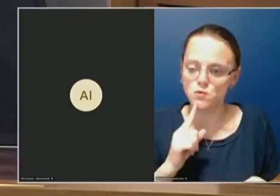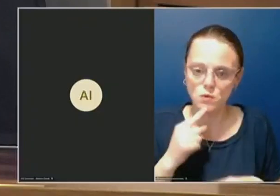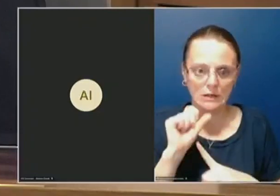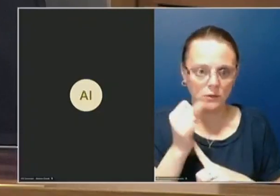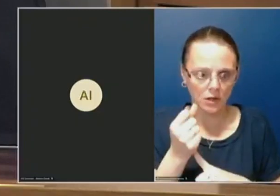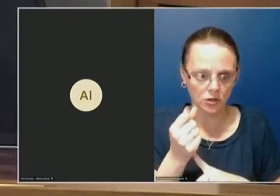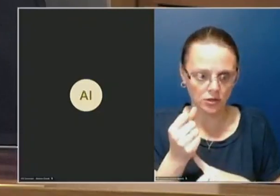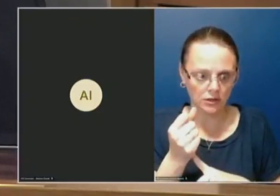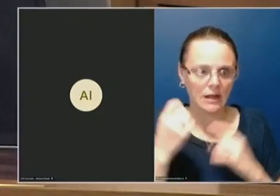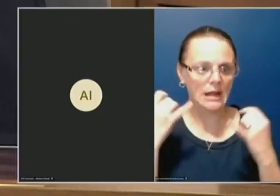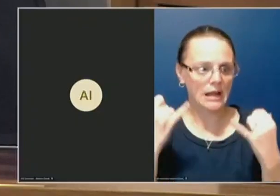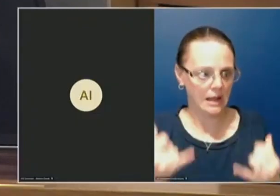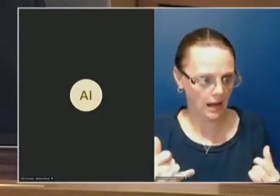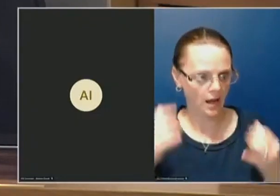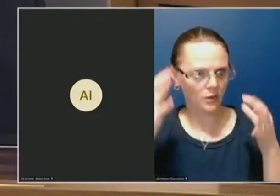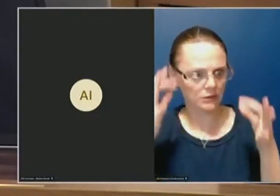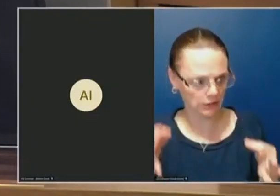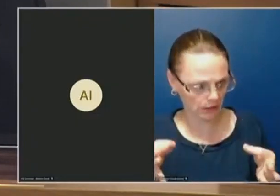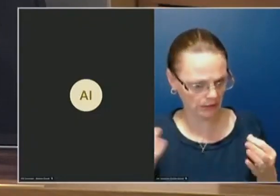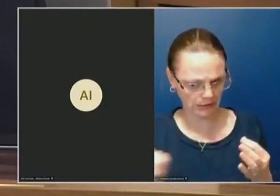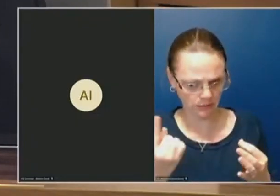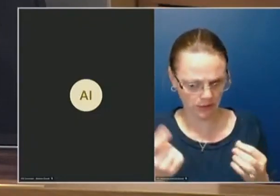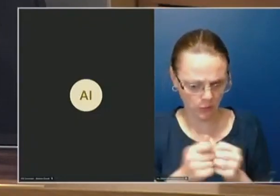signing up to have irreparable harm.